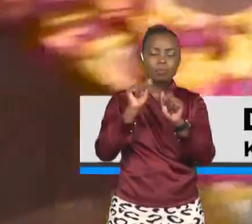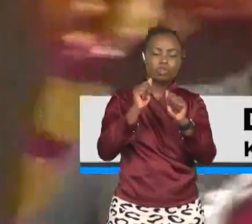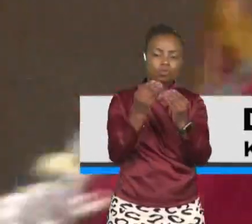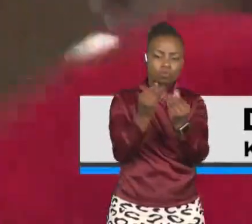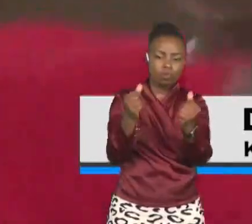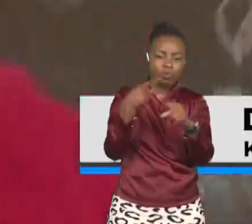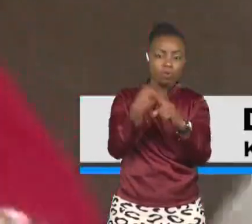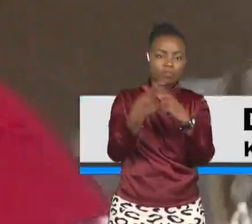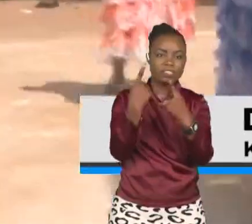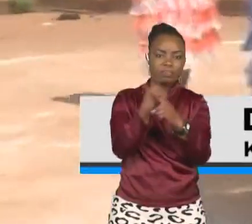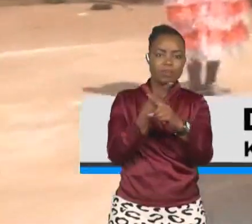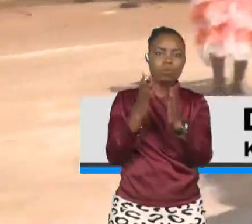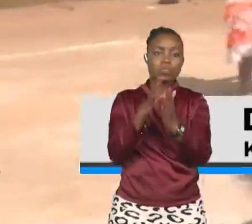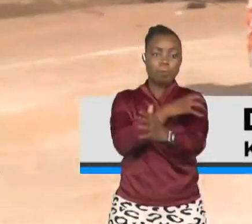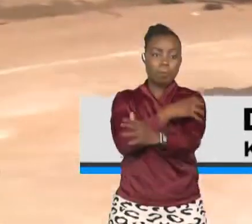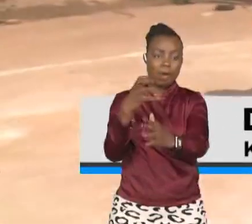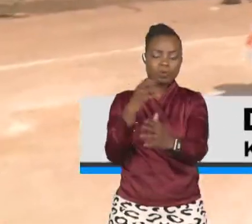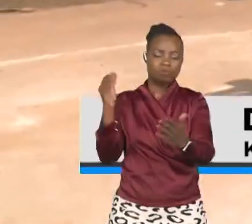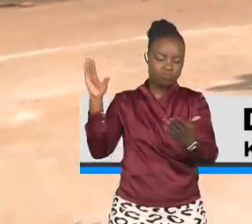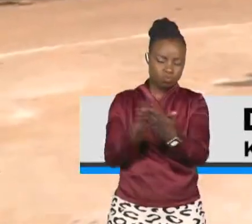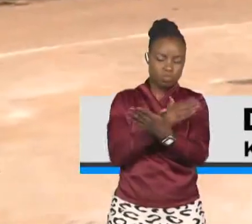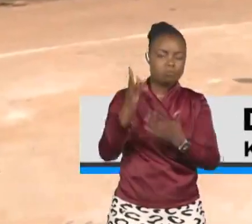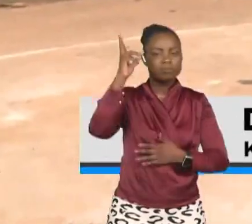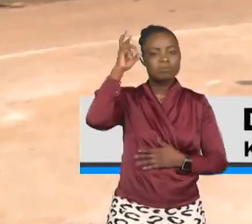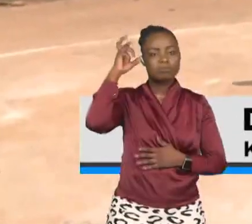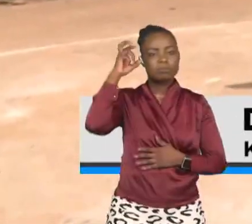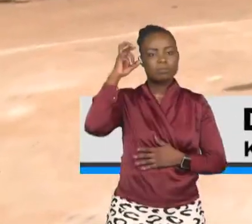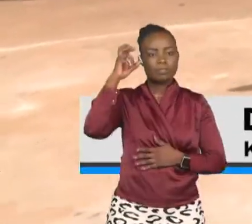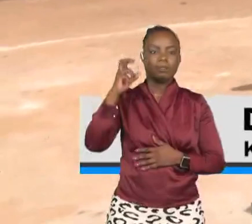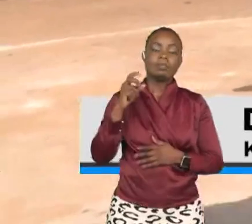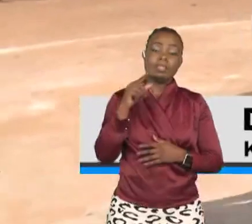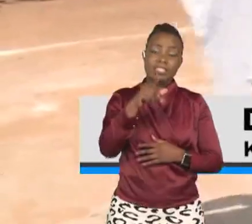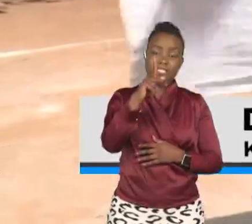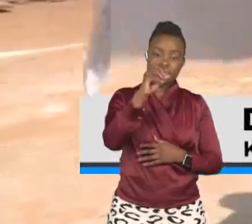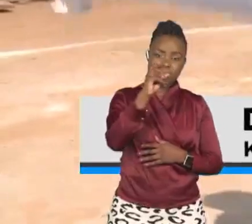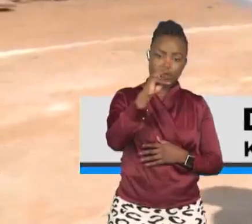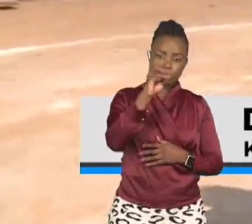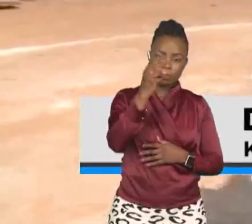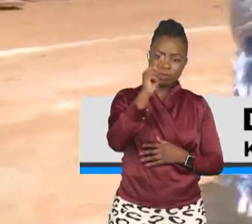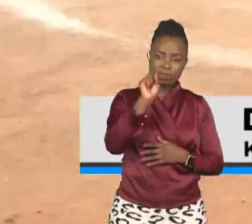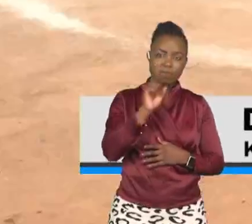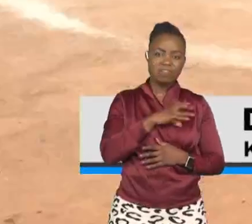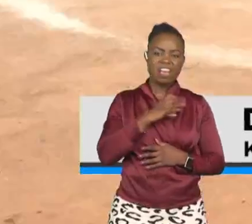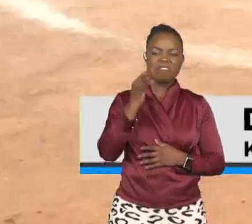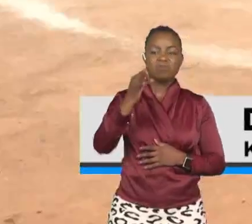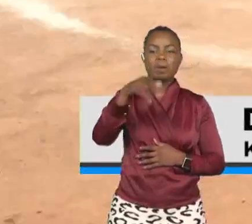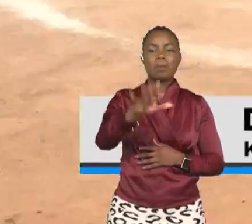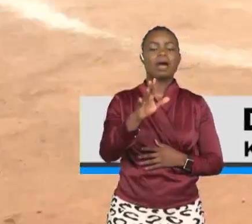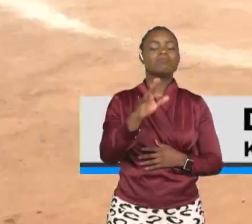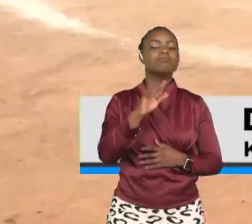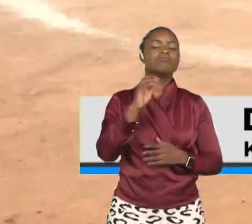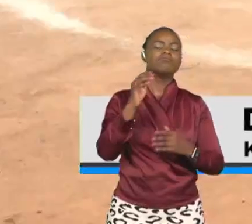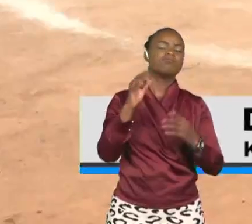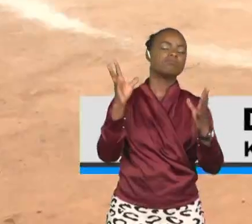with the power to cast spells and predict the future at a time when the Comians fear for their own future as modern society